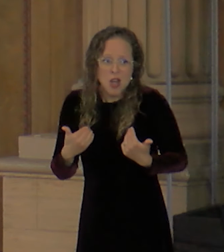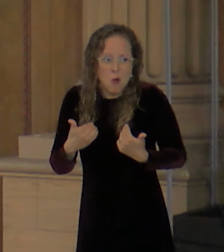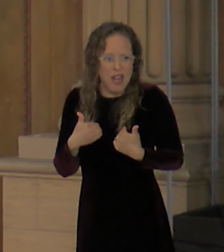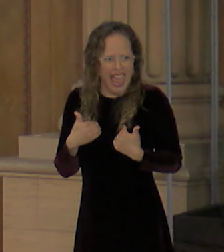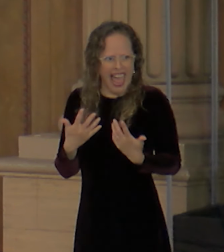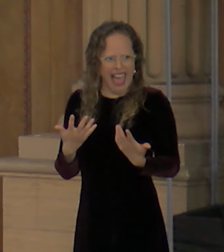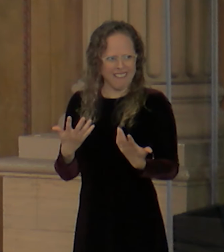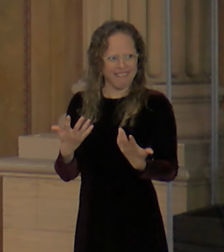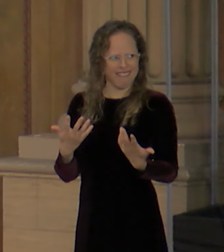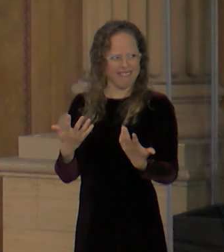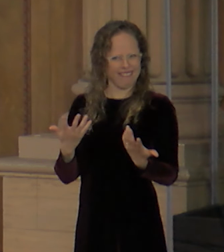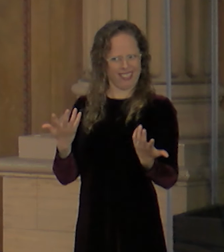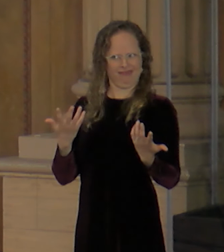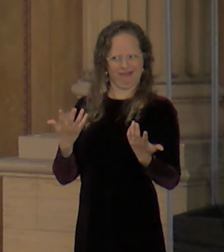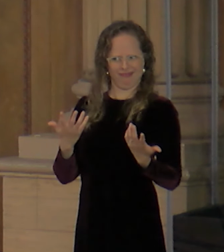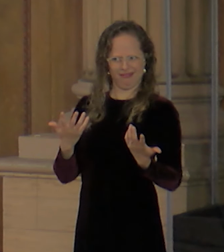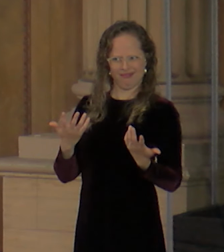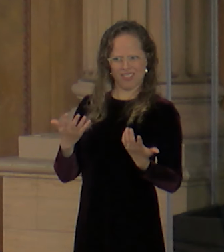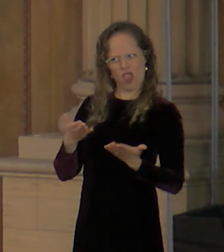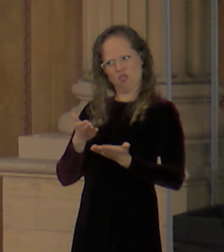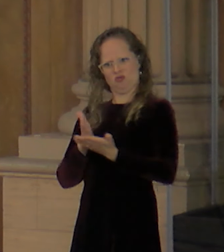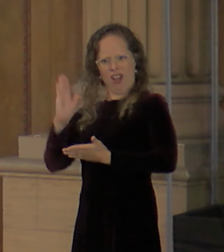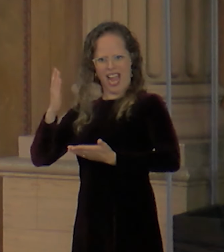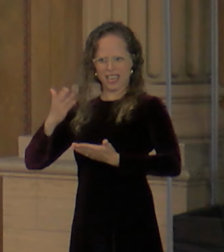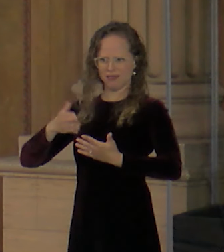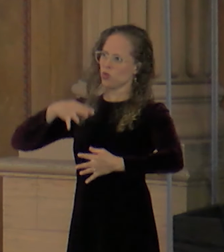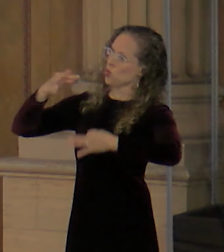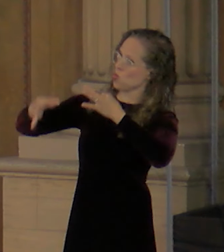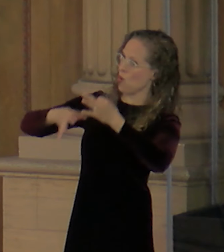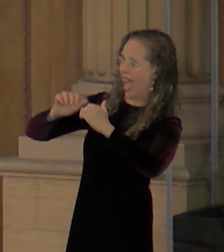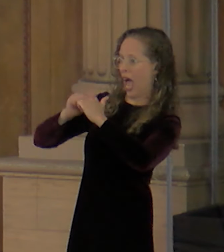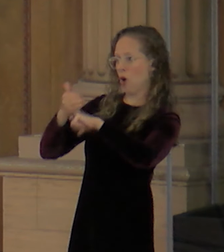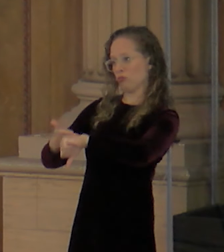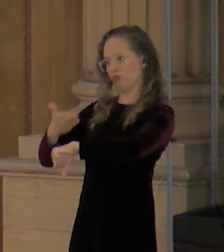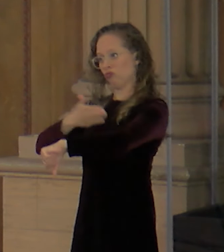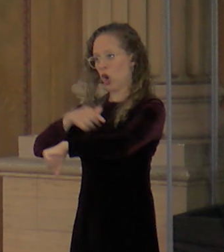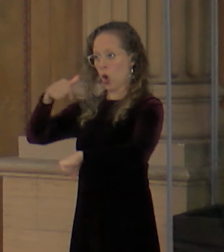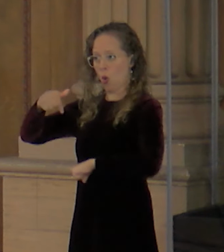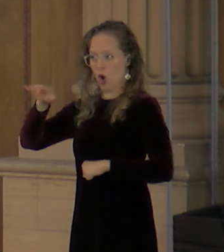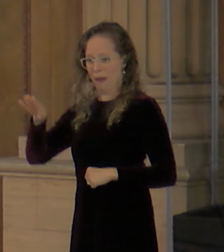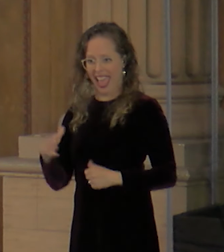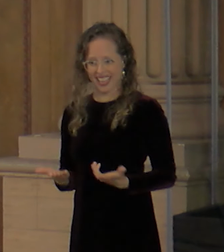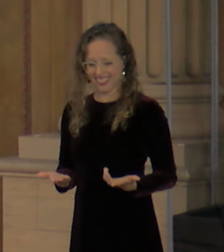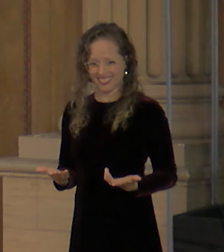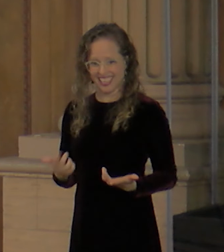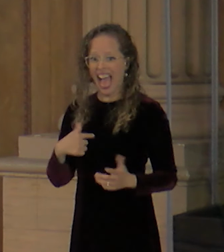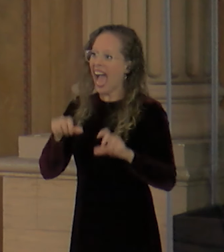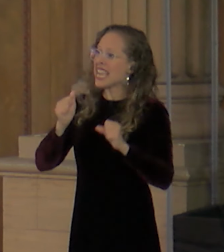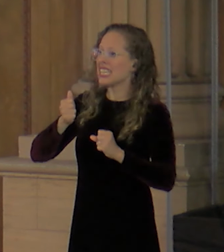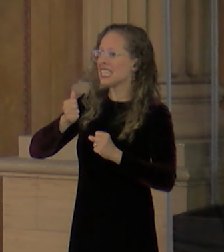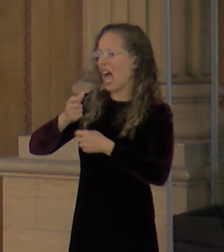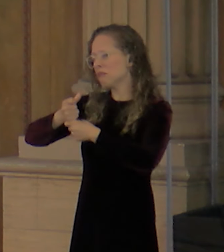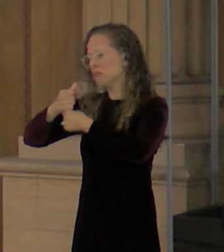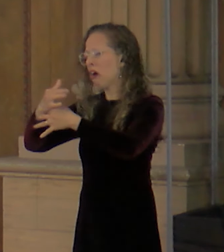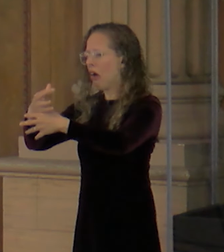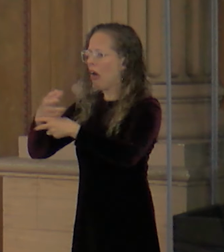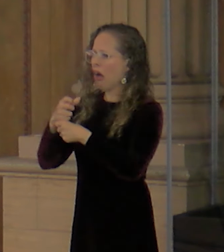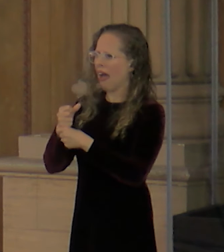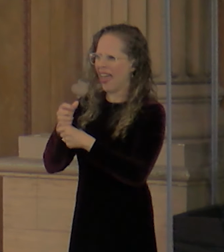standing to be able to instruct Josh Allen on how to be a better quarterback. I can yell at him all I want, but really, I don't